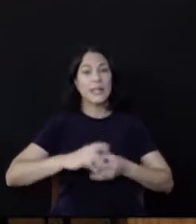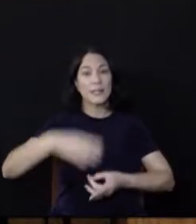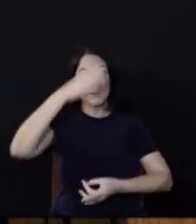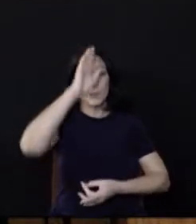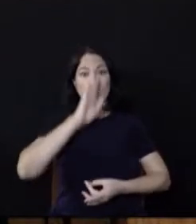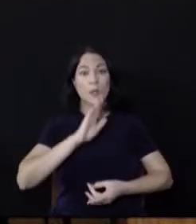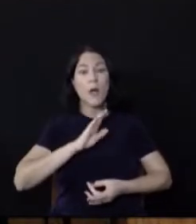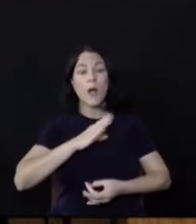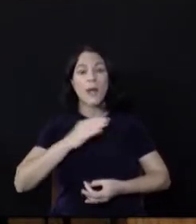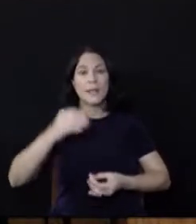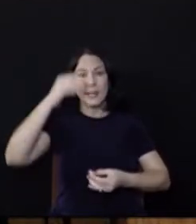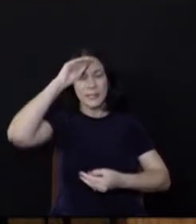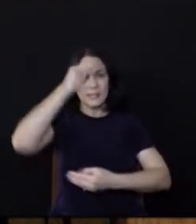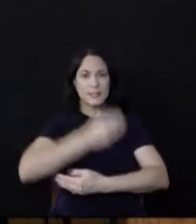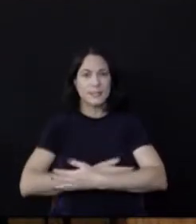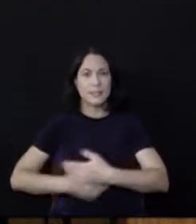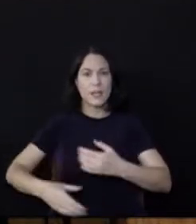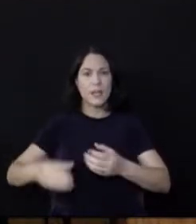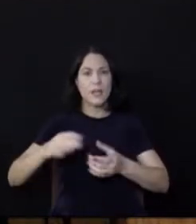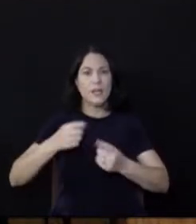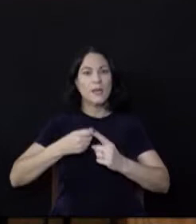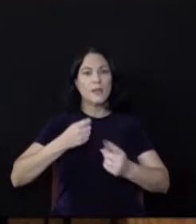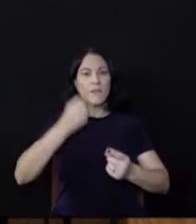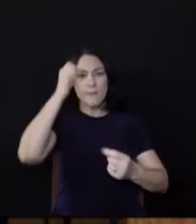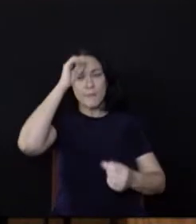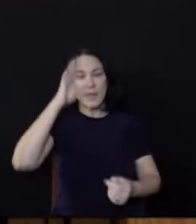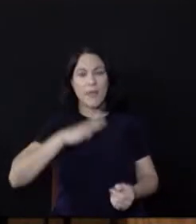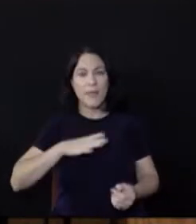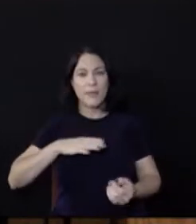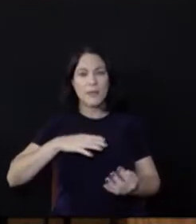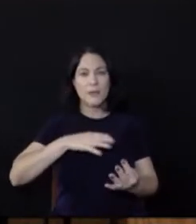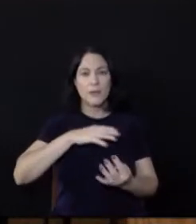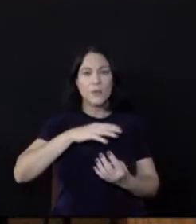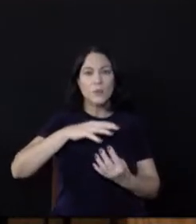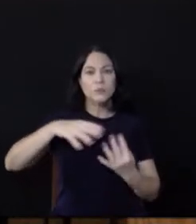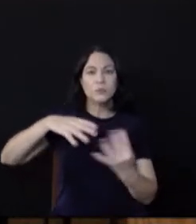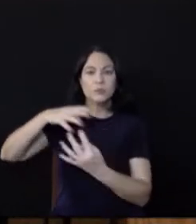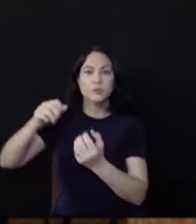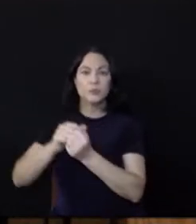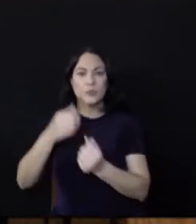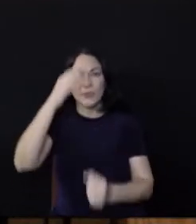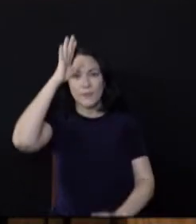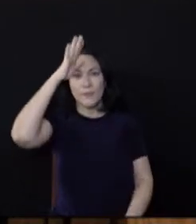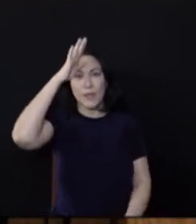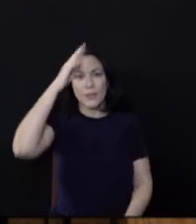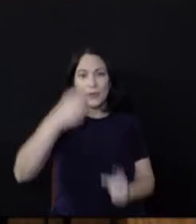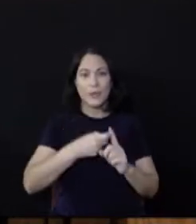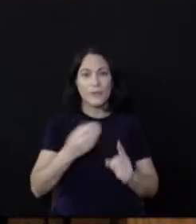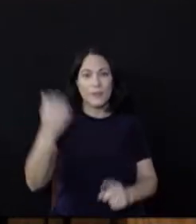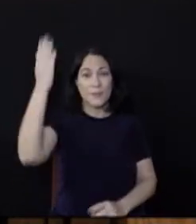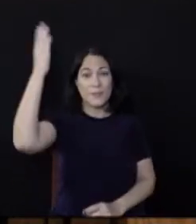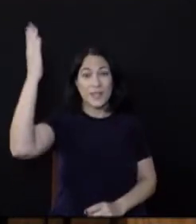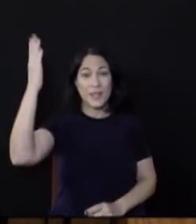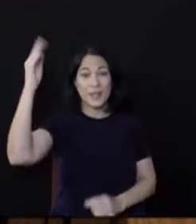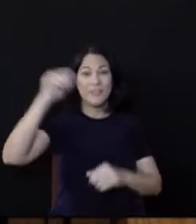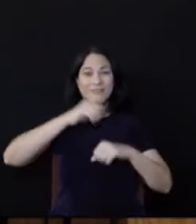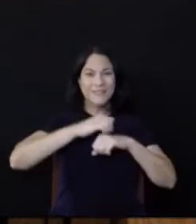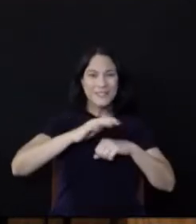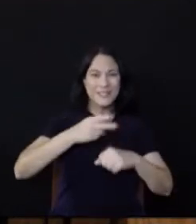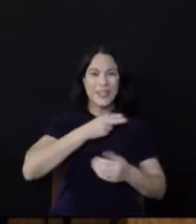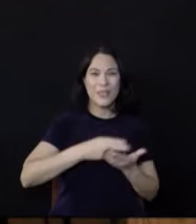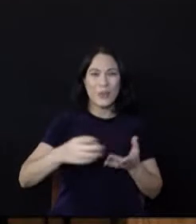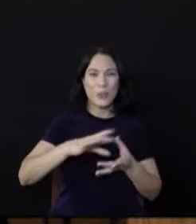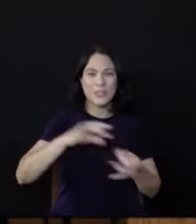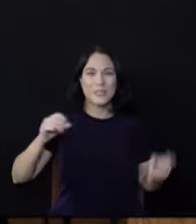Man, is in communion with the Father. And from that place, they have sent the Holy Spirit to empower